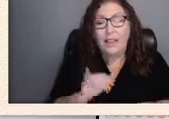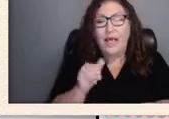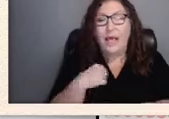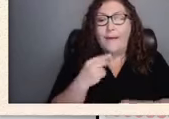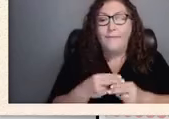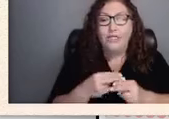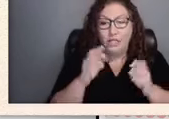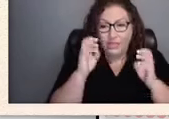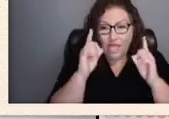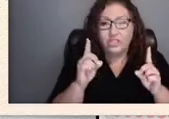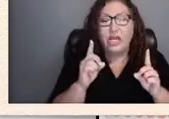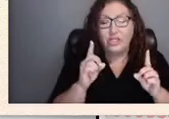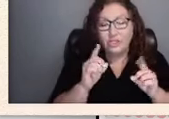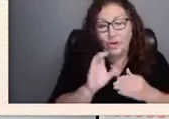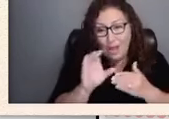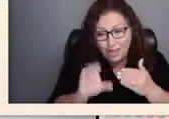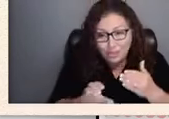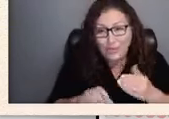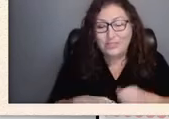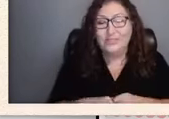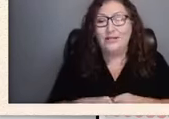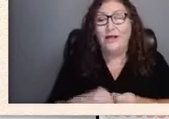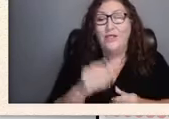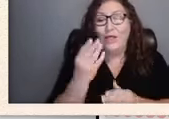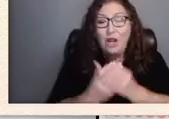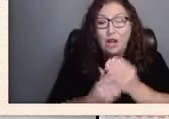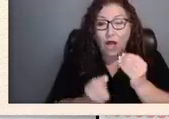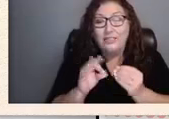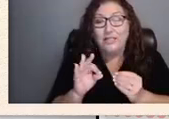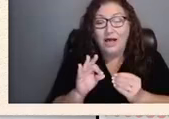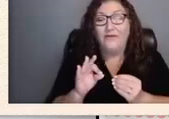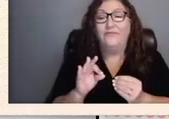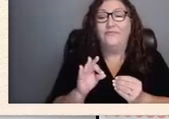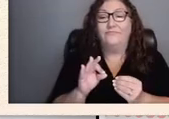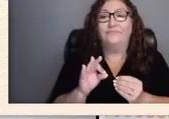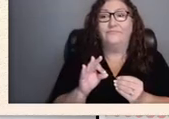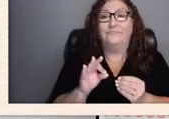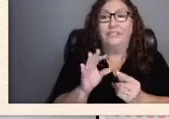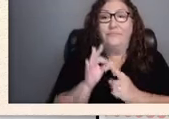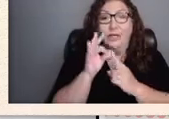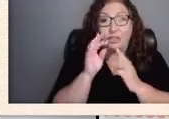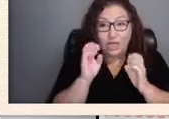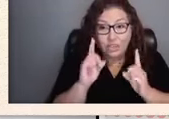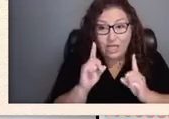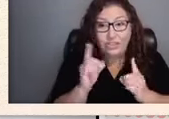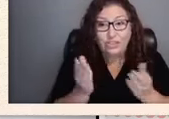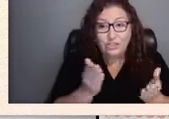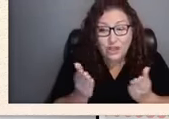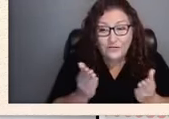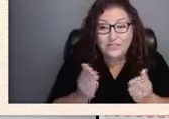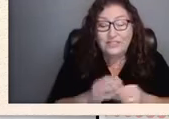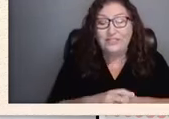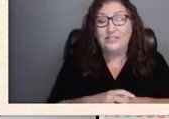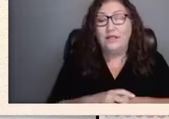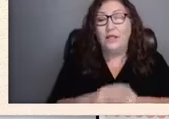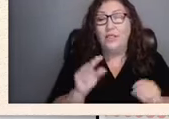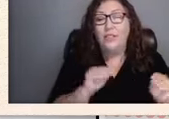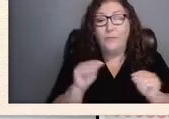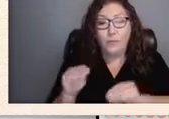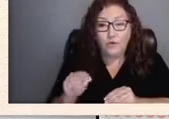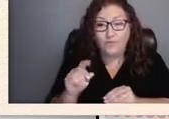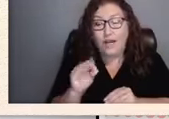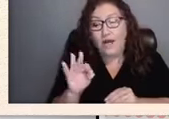educational consequences, the loss of significant intensive special education services in some cases, the movement of